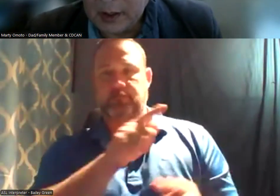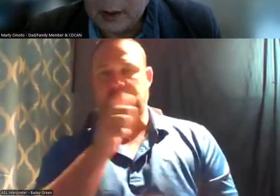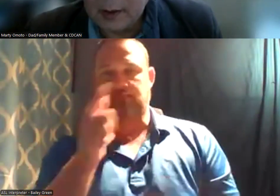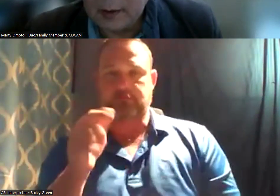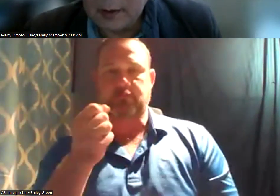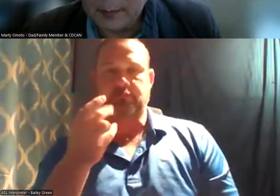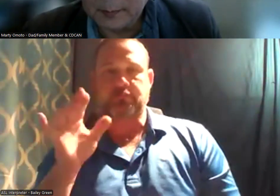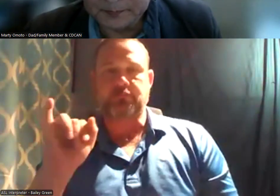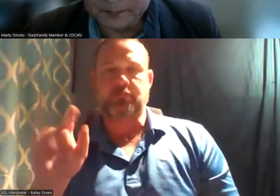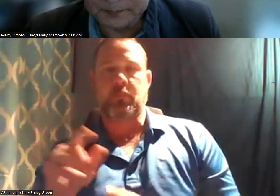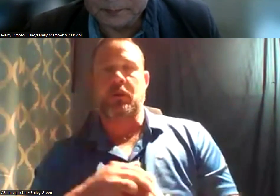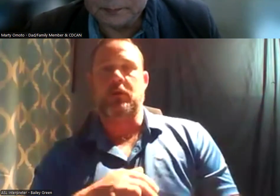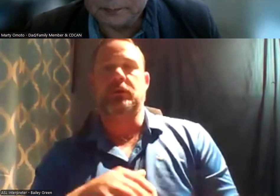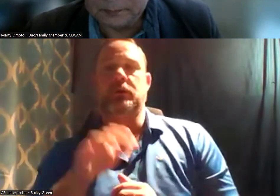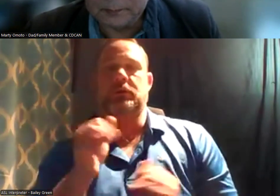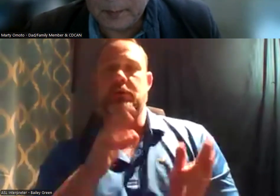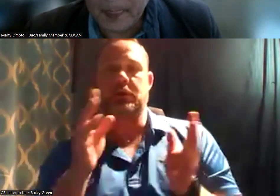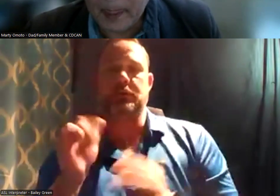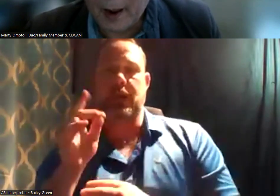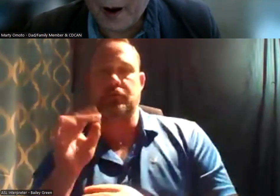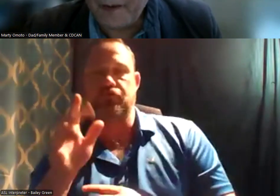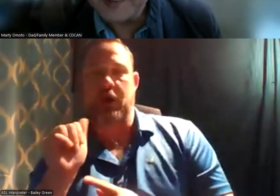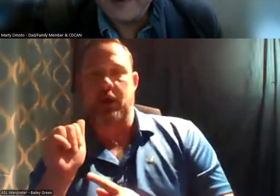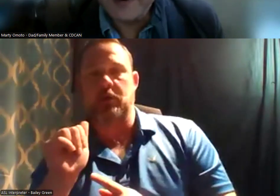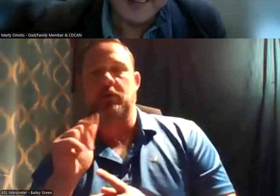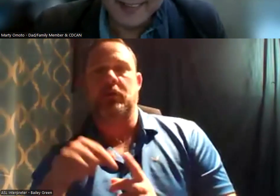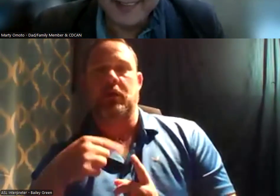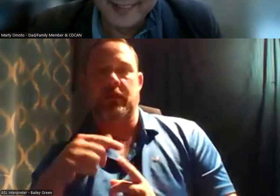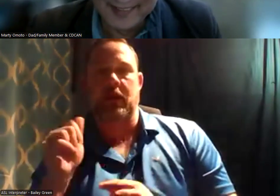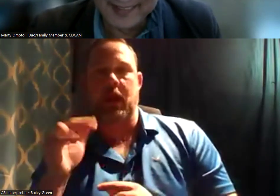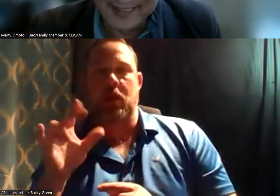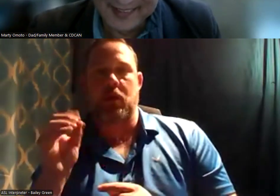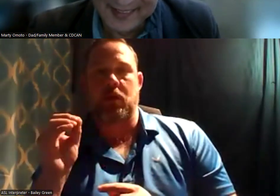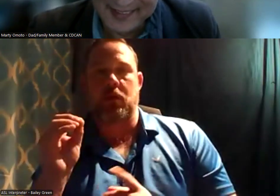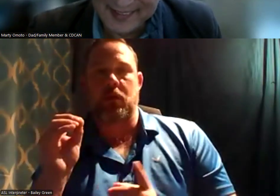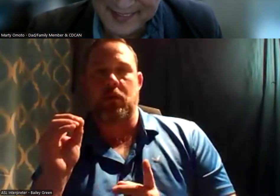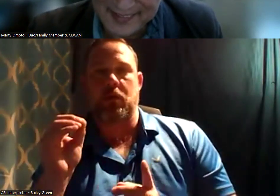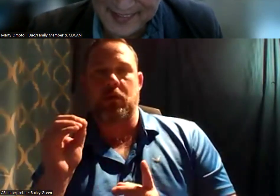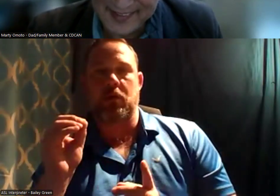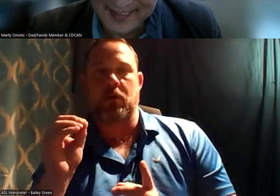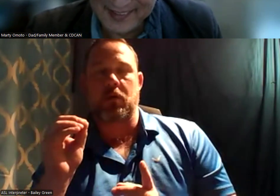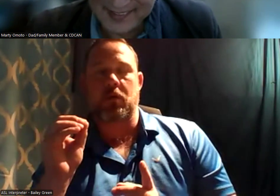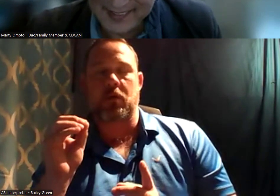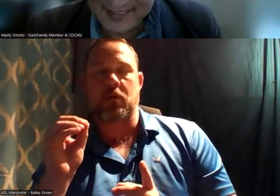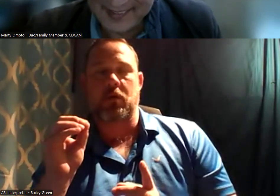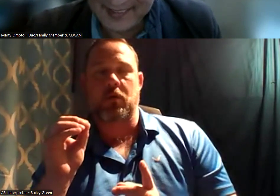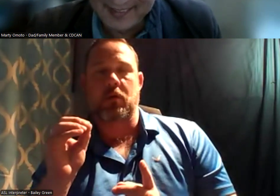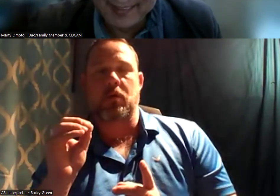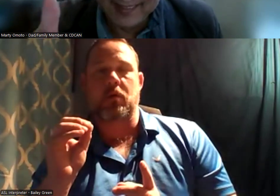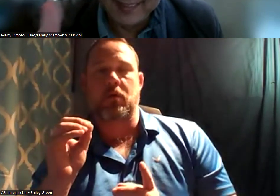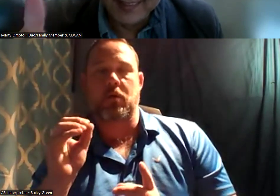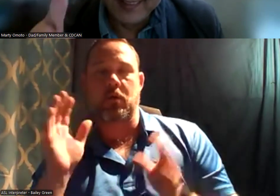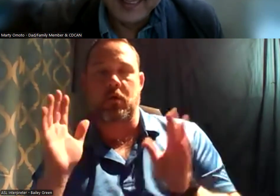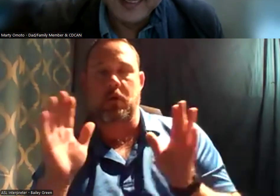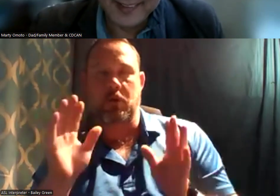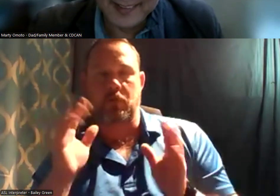Sherry. Yes, next we have Andrea and then Ayoko again. Andrea, go ahead. Great work, Marty,